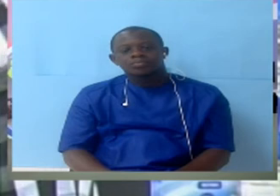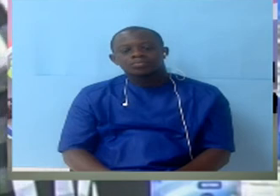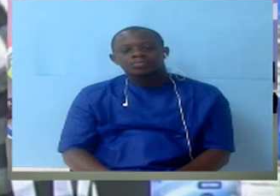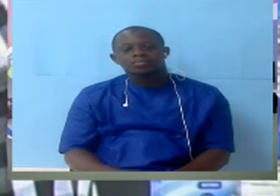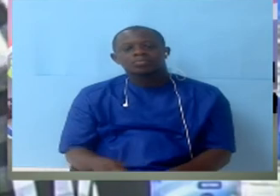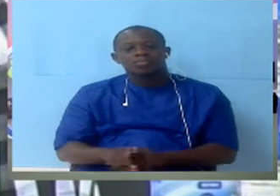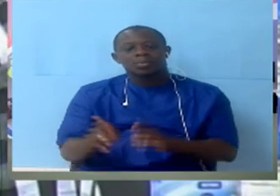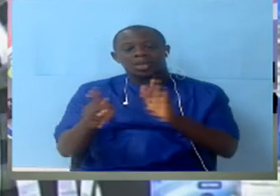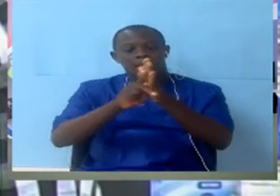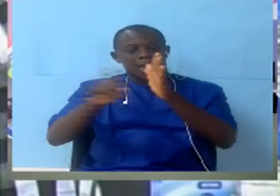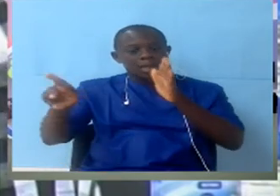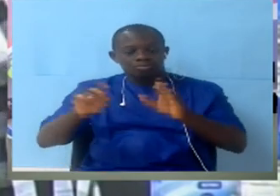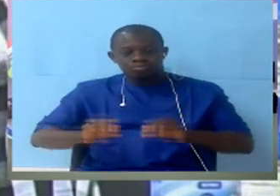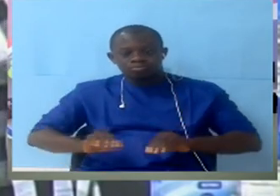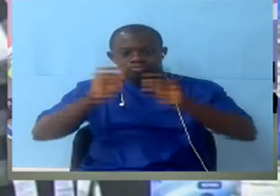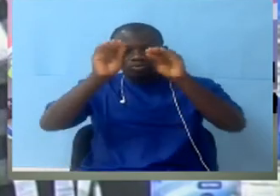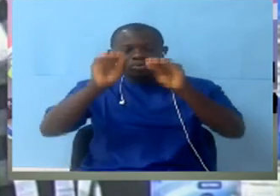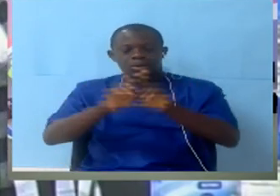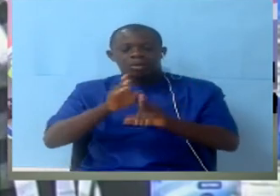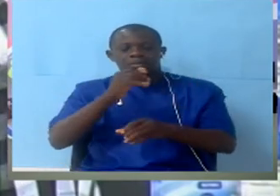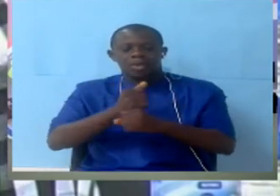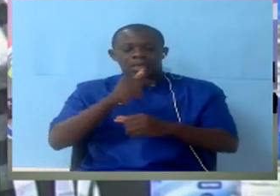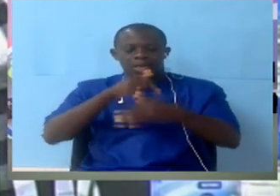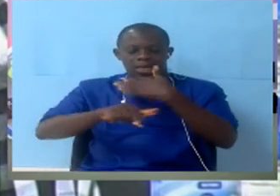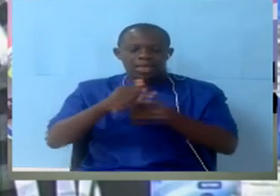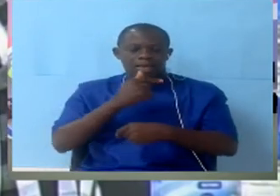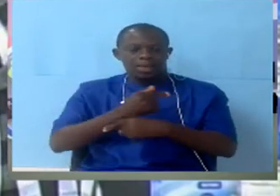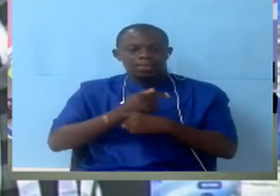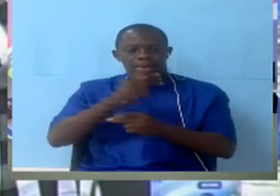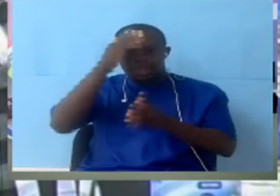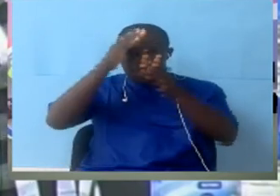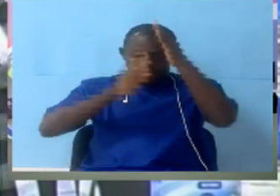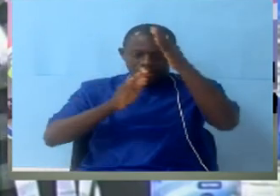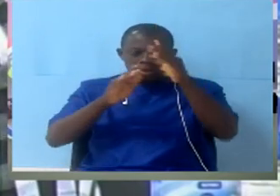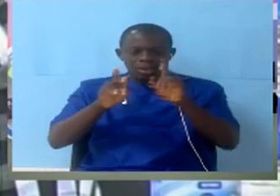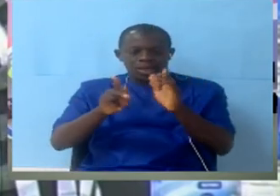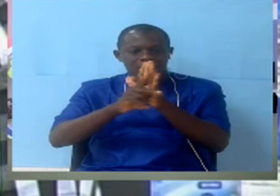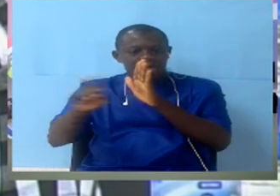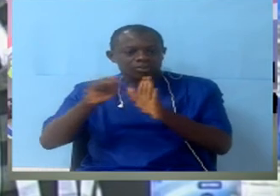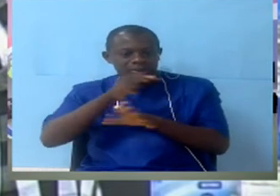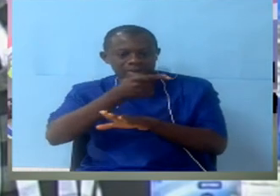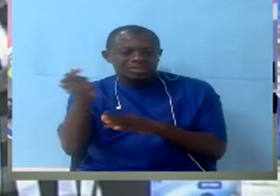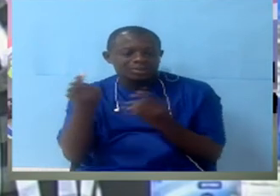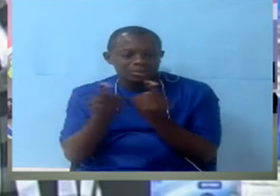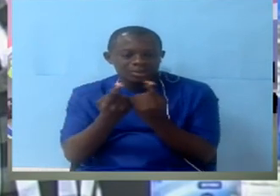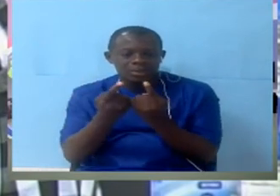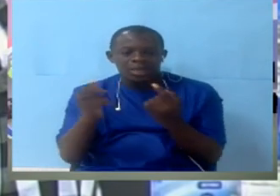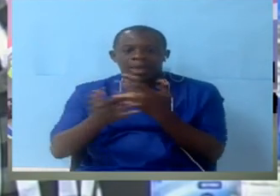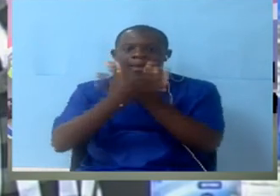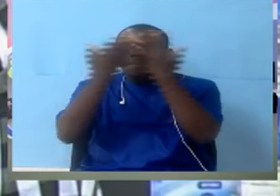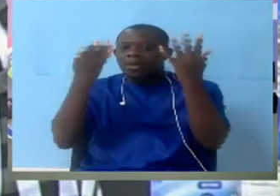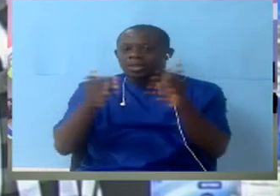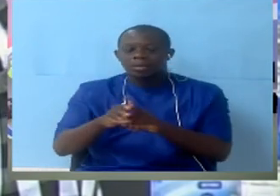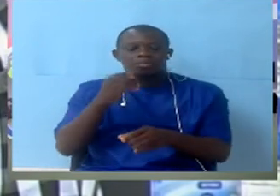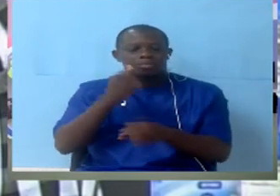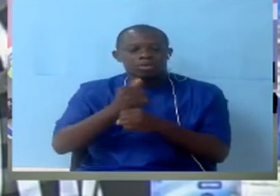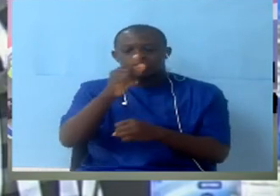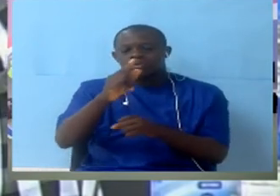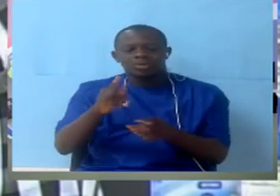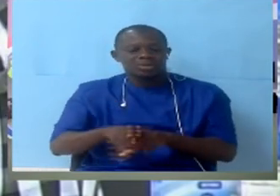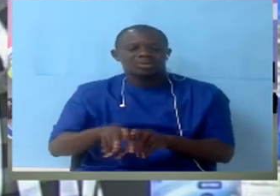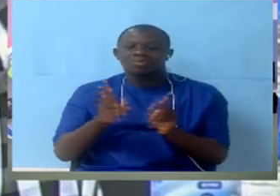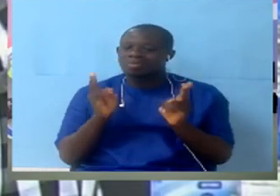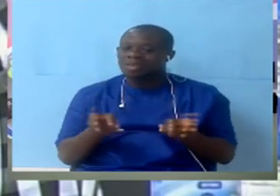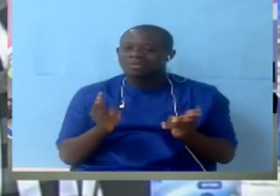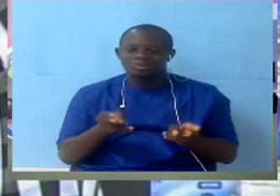The type of promotions carried out in the army, just like these ones, were many. And in fact, it kills your spirit in